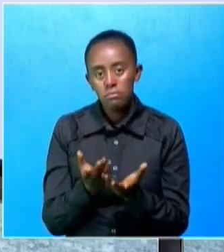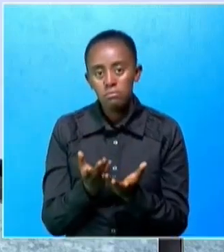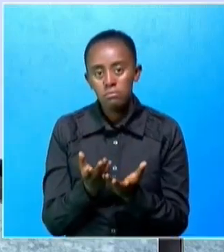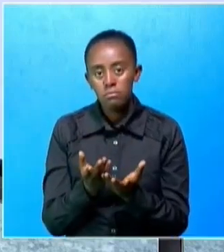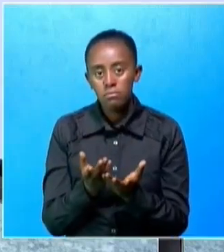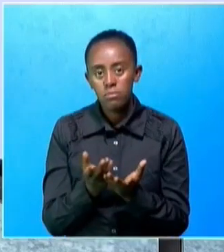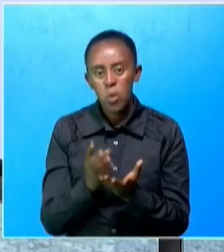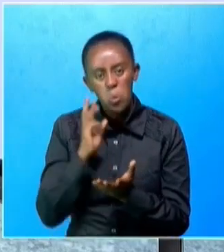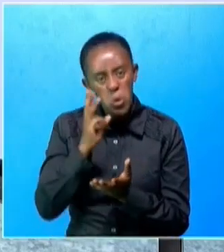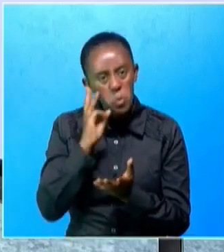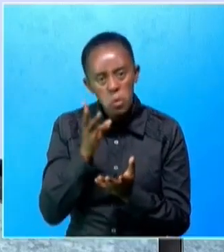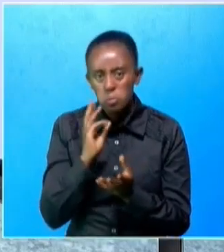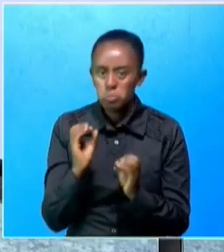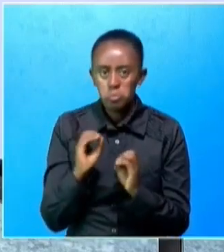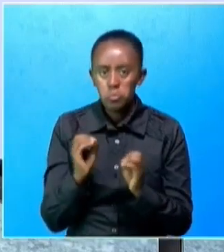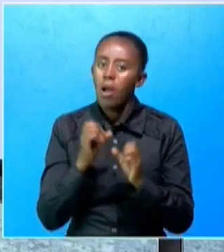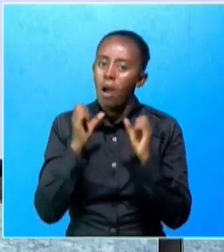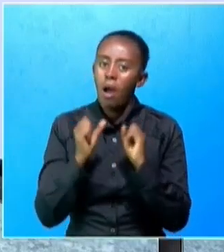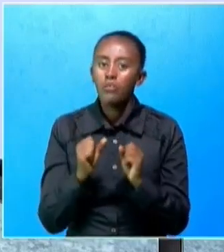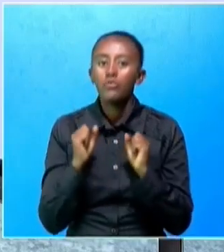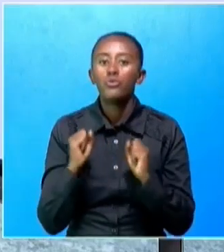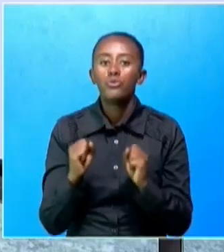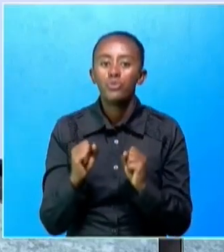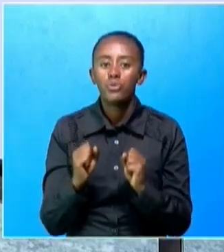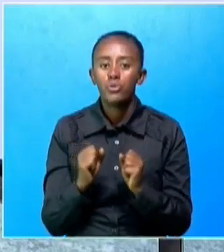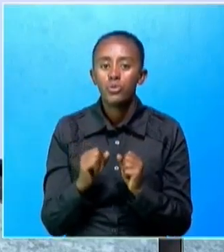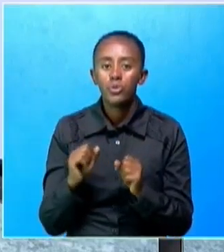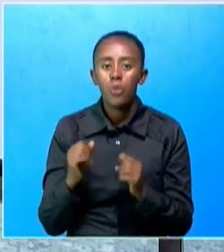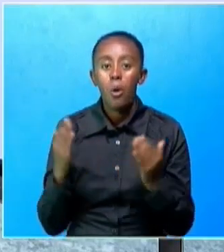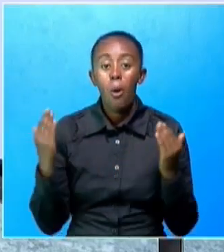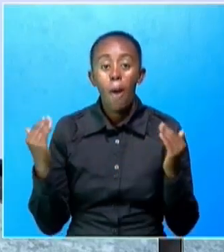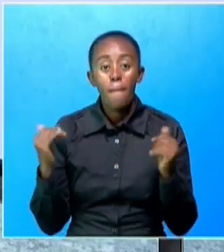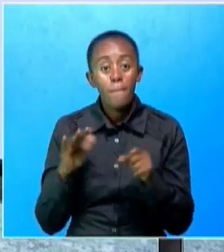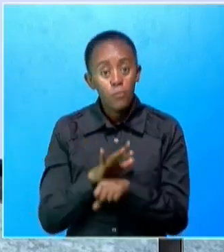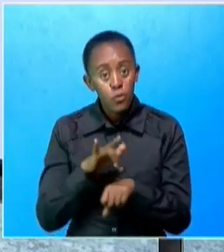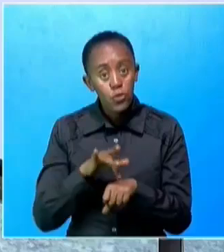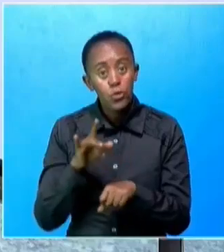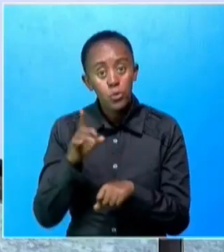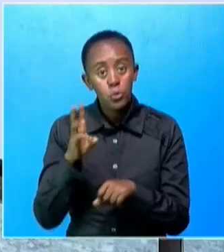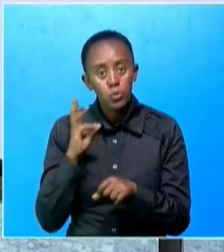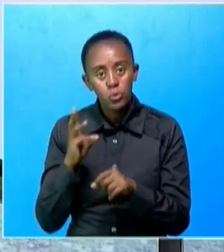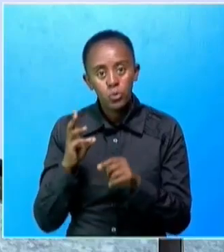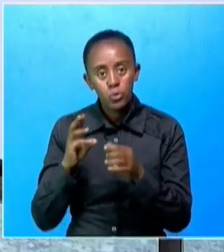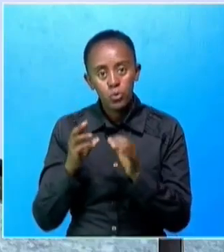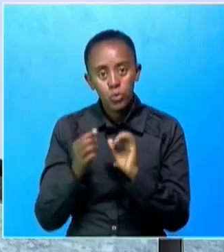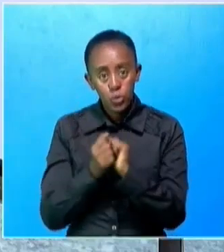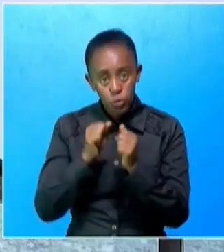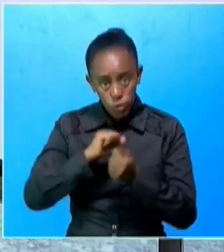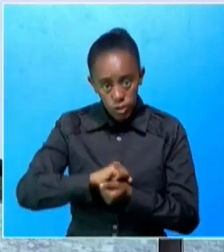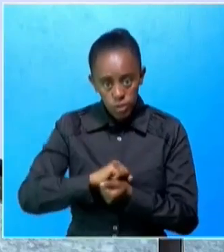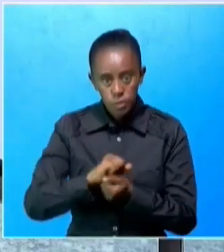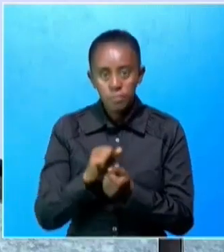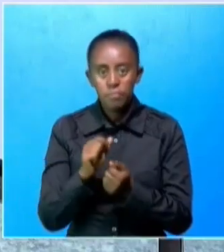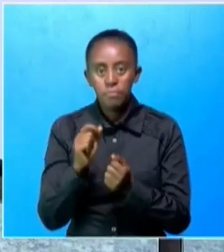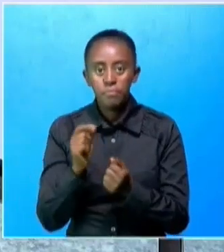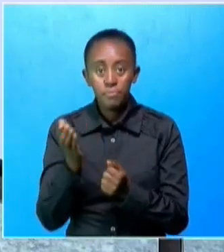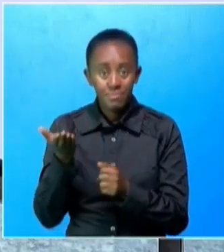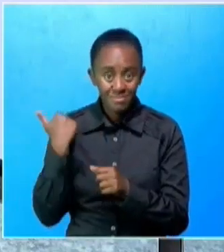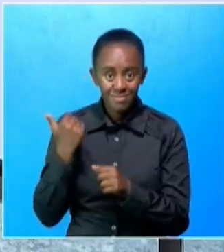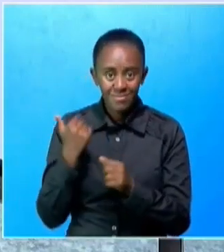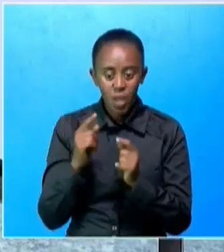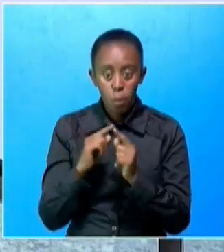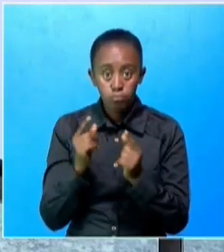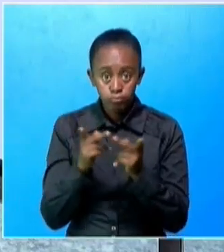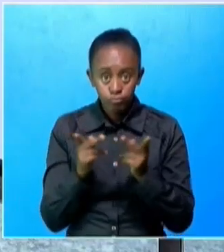to be that weird, right? So the same is true, hopefully that. Would you like to change the sentence, what I have done so far like